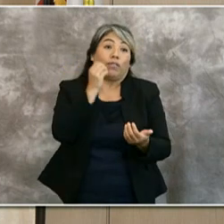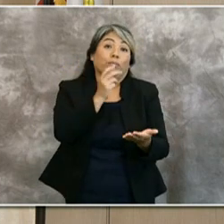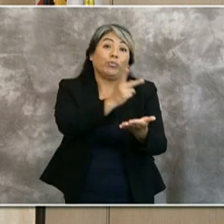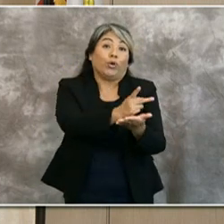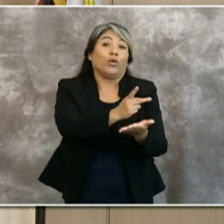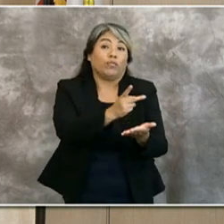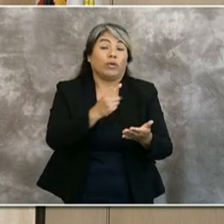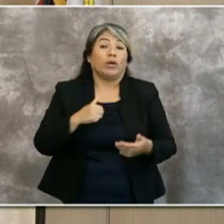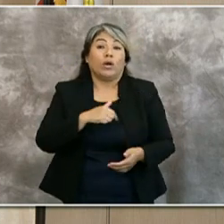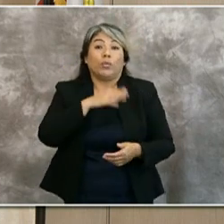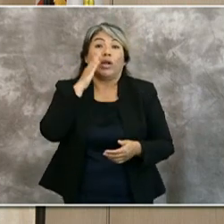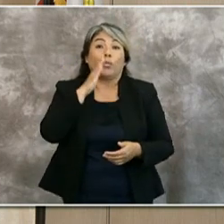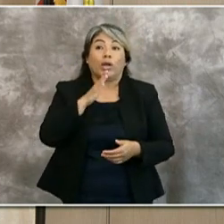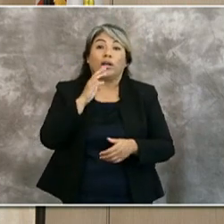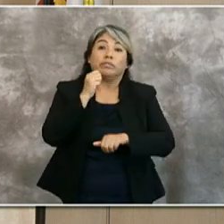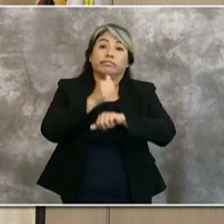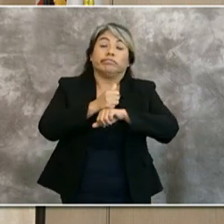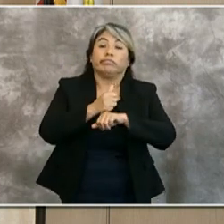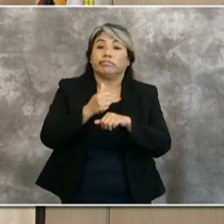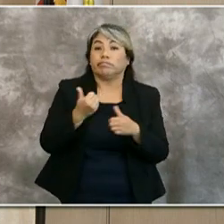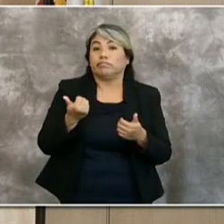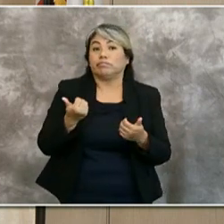approved, we will implement